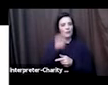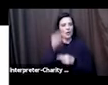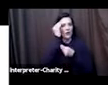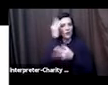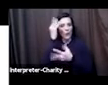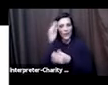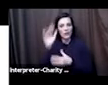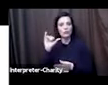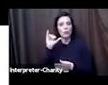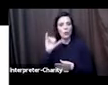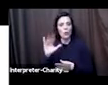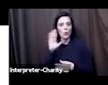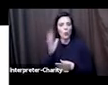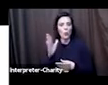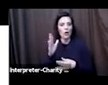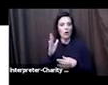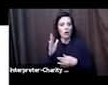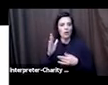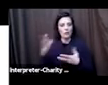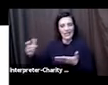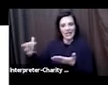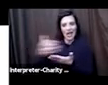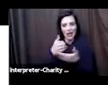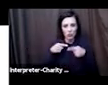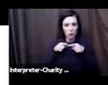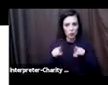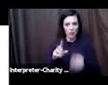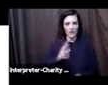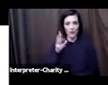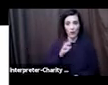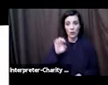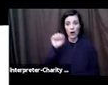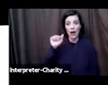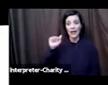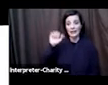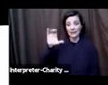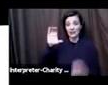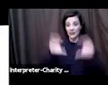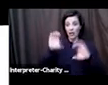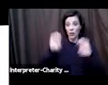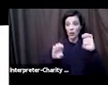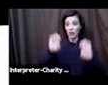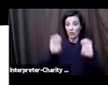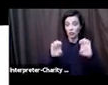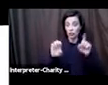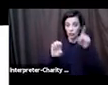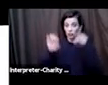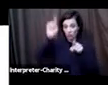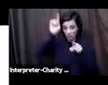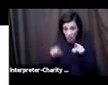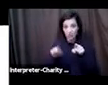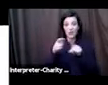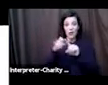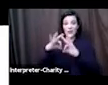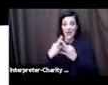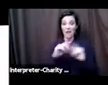to be obtained during that formal AAC evaluation. So some of this information is really going to come from the family and the team, such